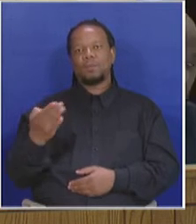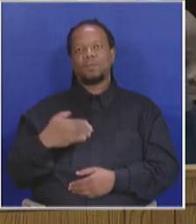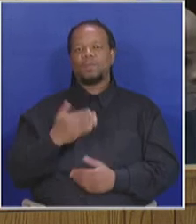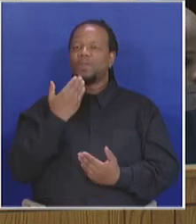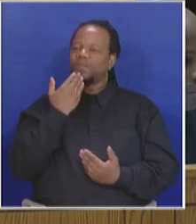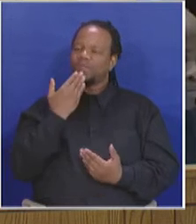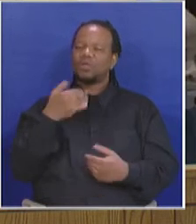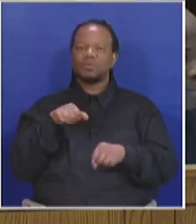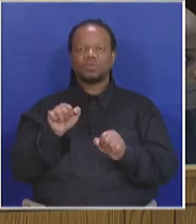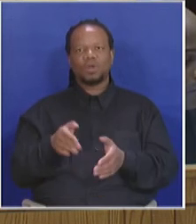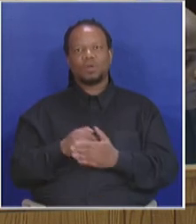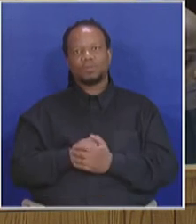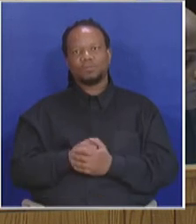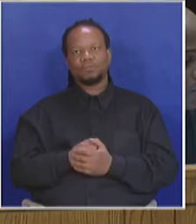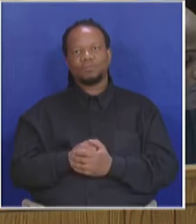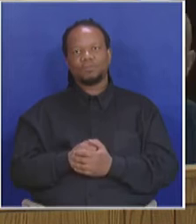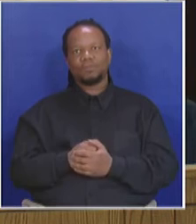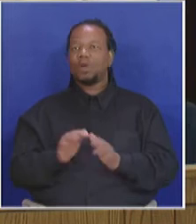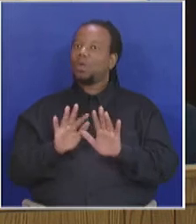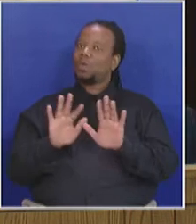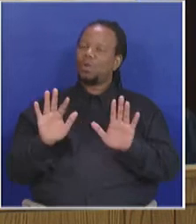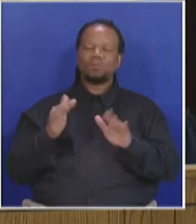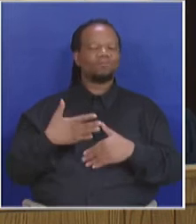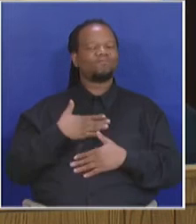Thank you, Chair. I have been adequately covered.